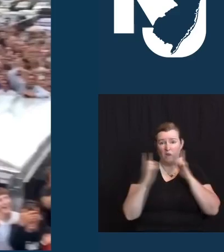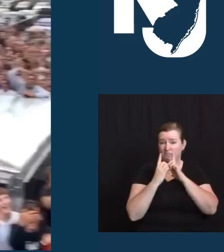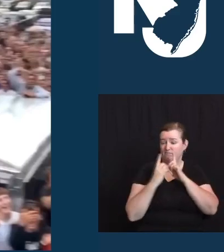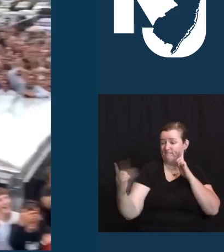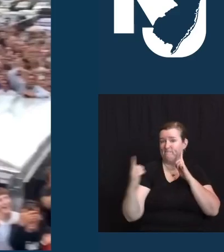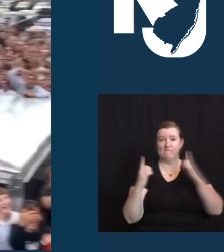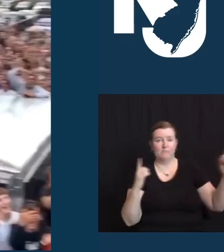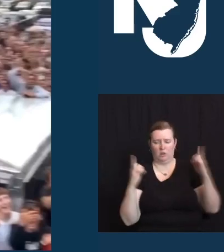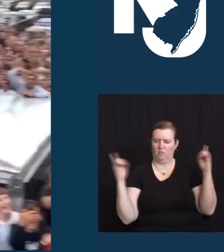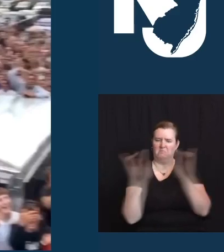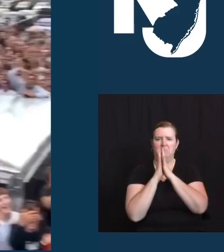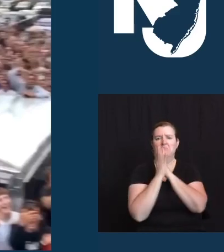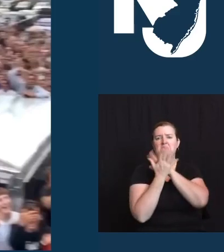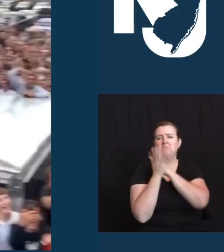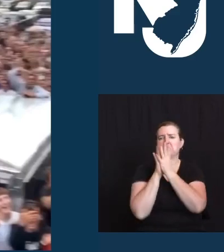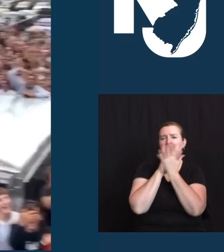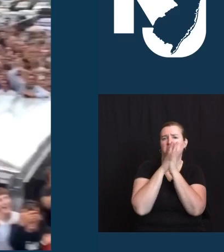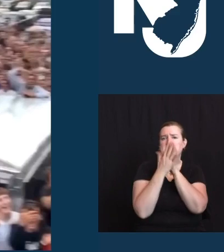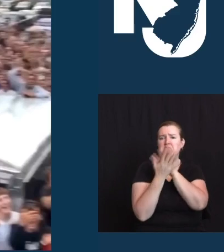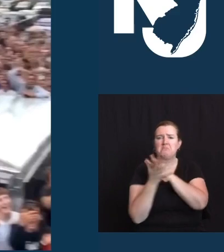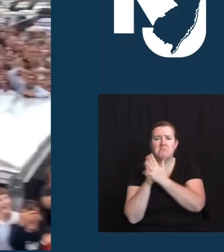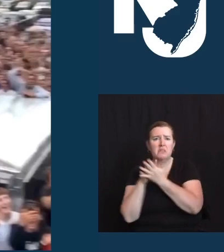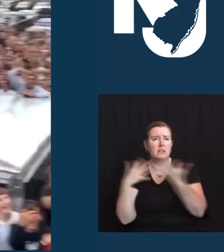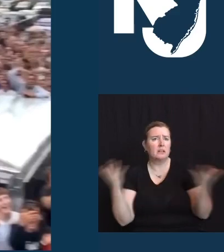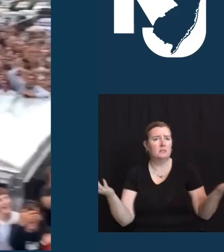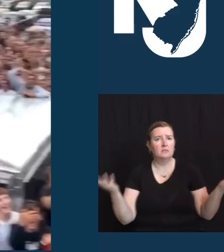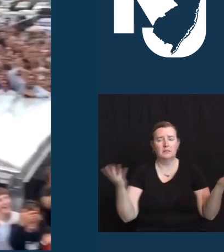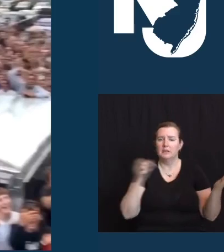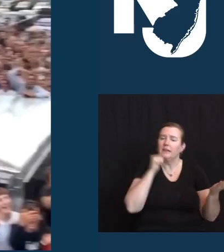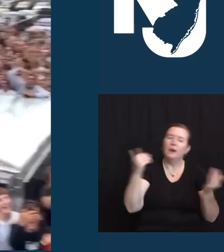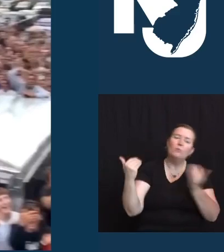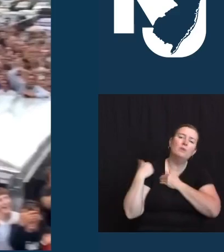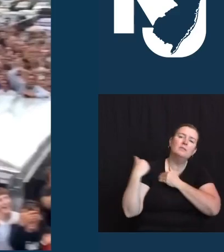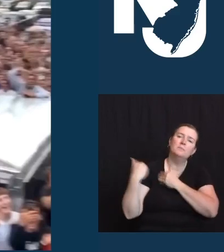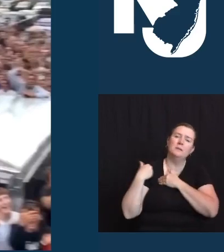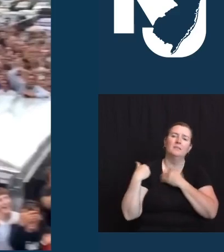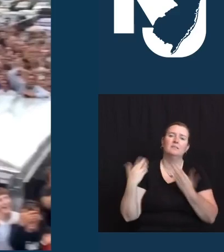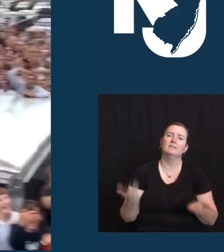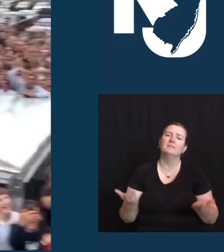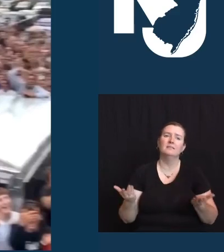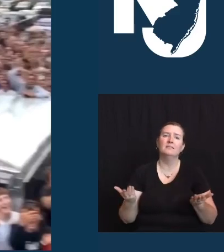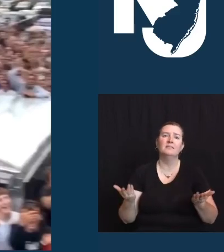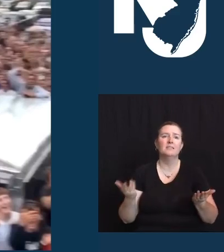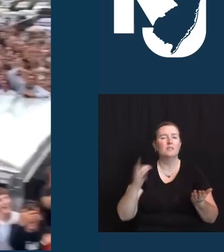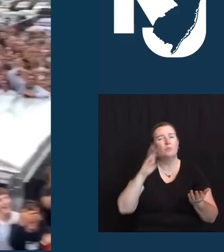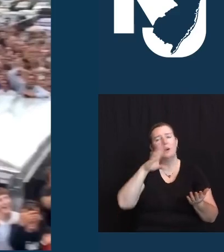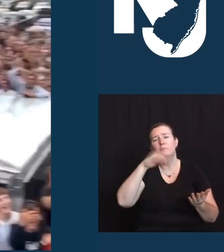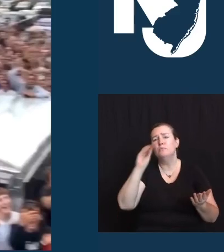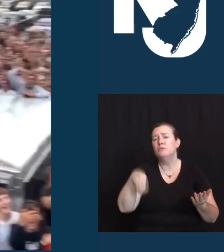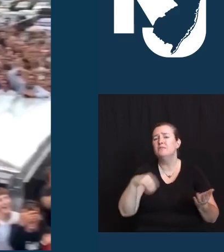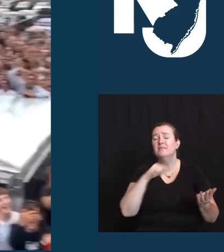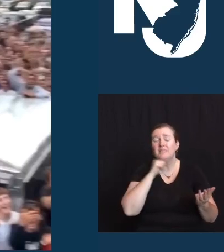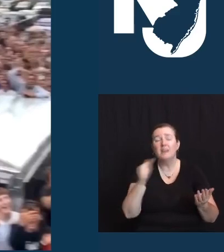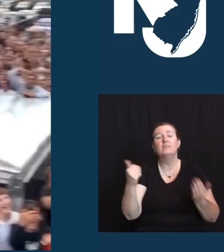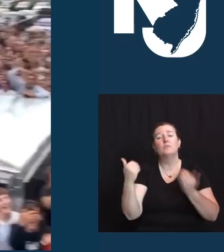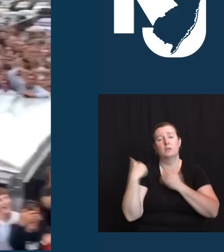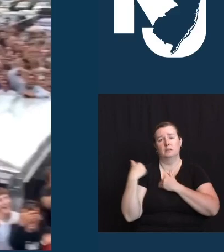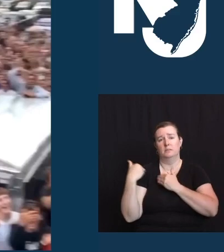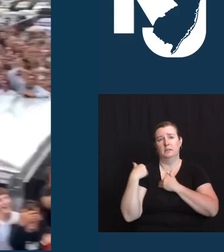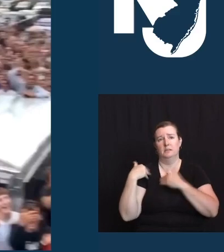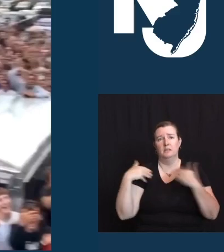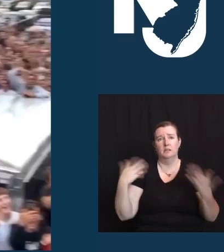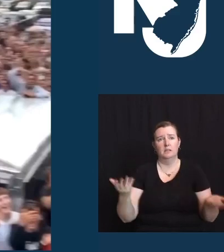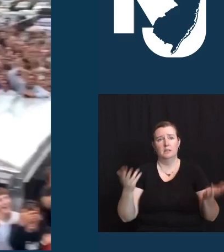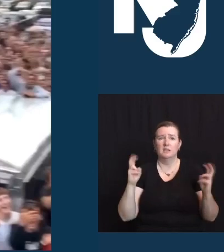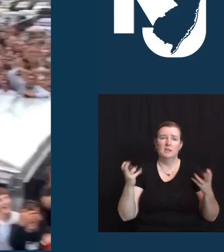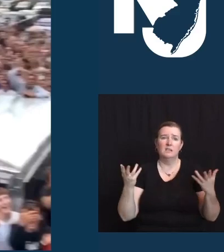we cannot have. It was irresponsible from top to bottom in every respect. And these so-called influencers need to be taken